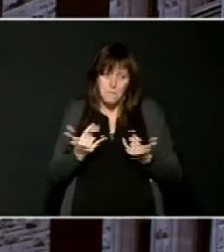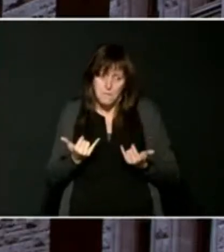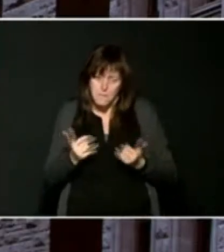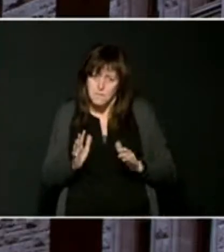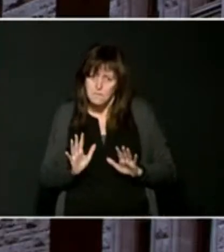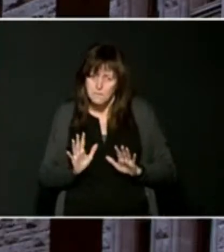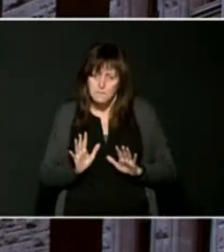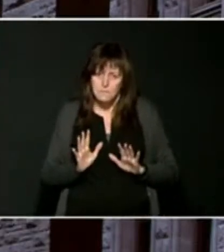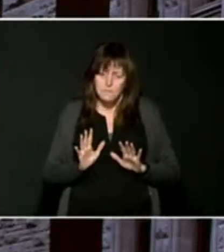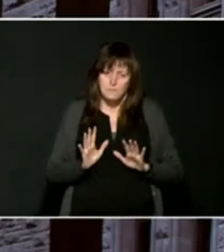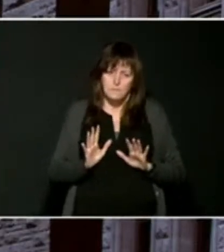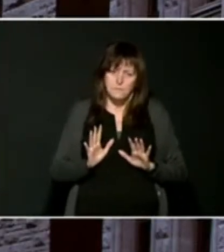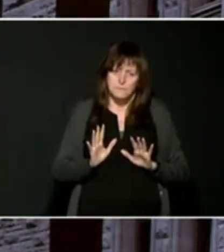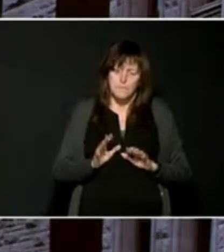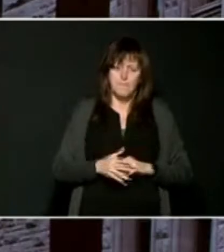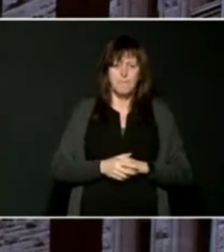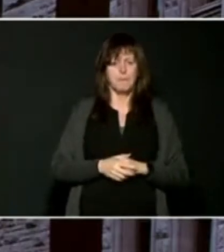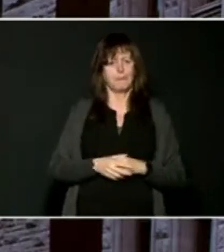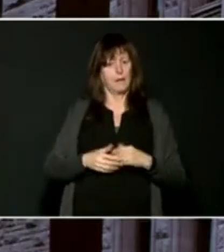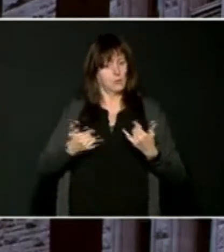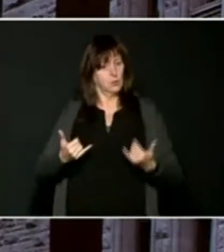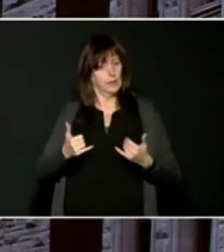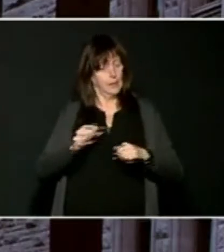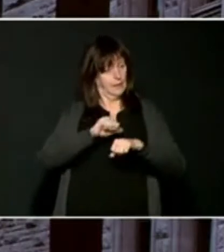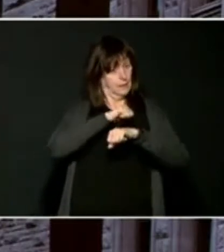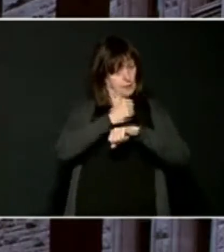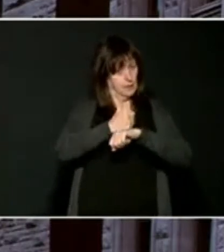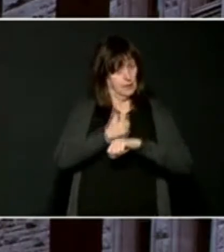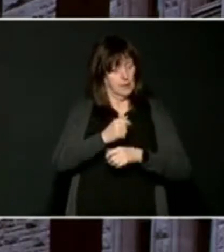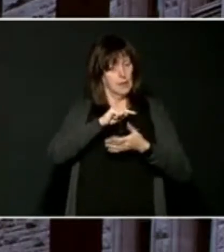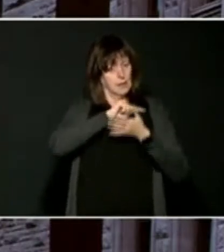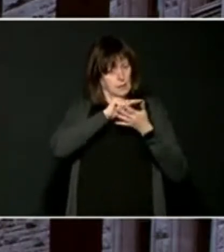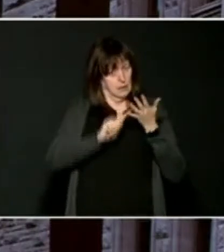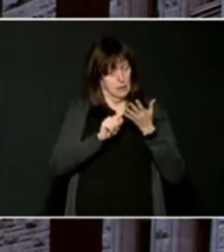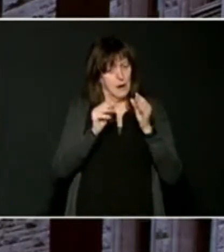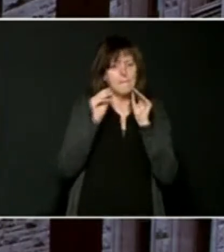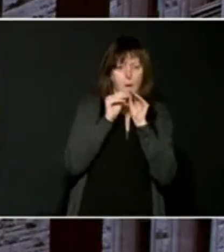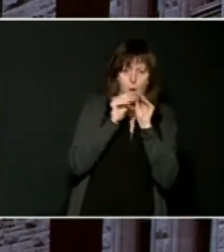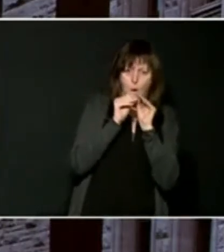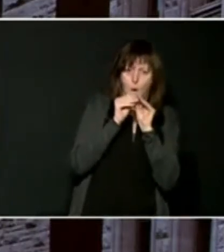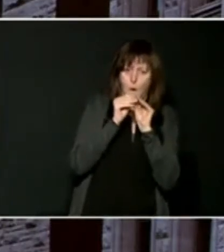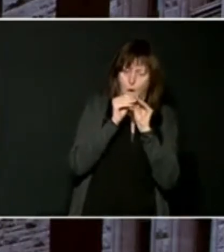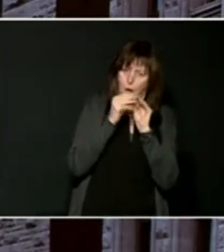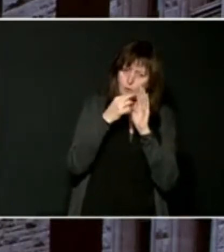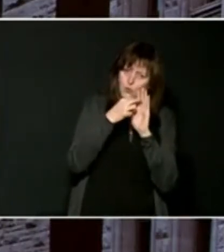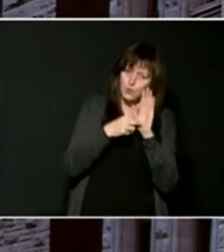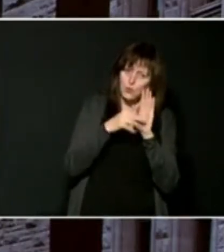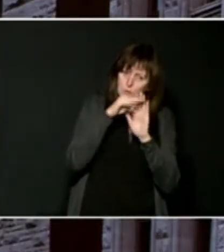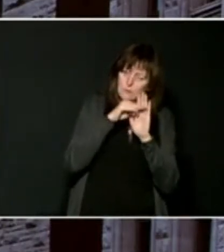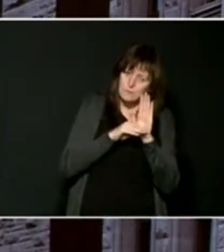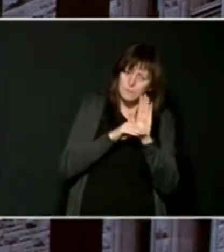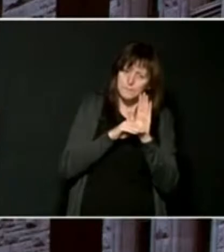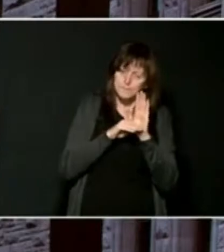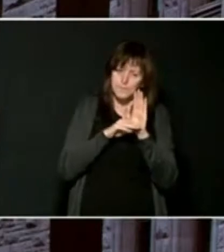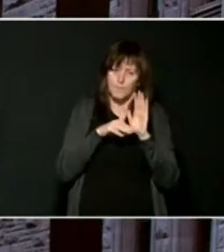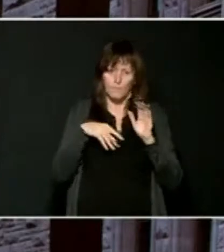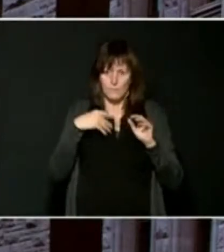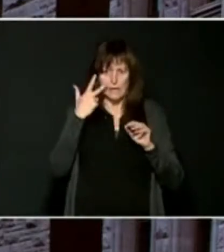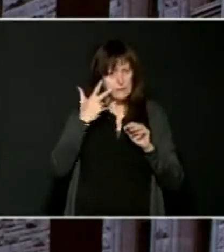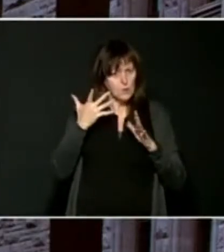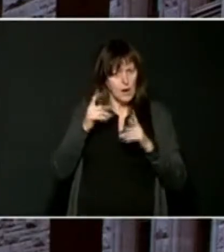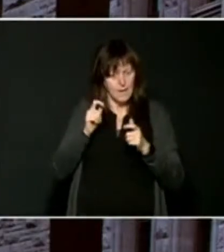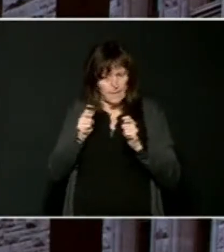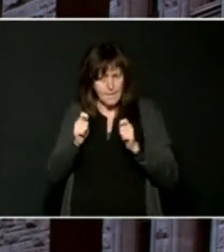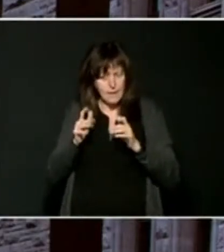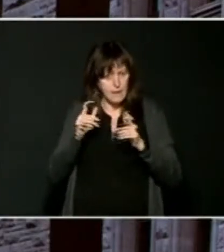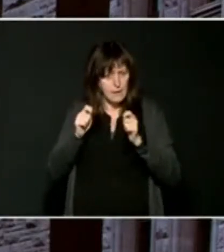some things in place today. So I see these as always, it's a progressive, and you're continually making policy decisions and bringing